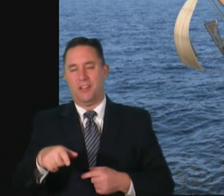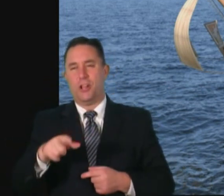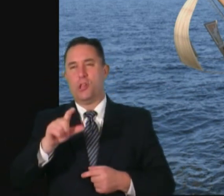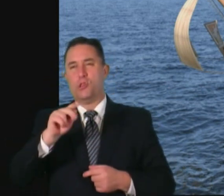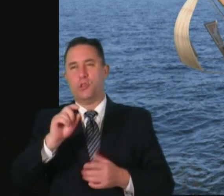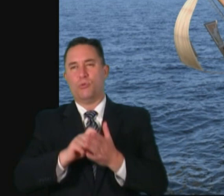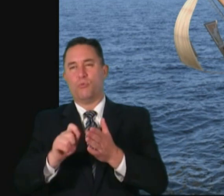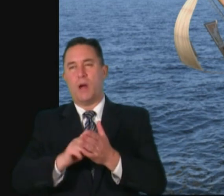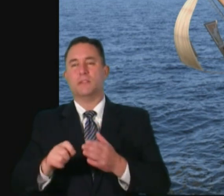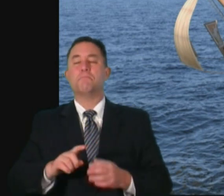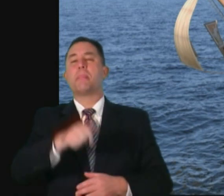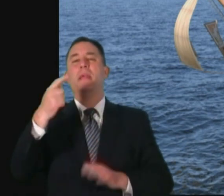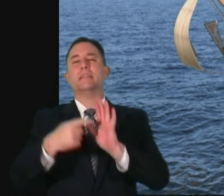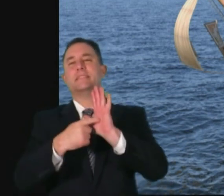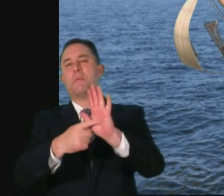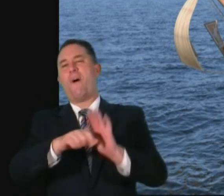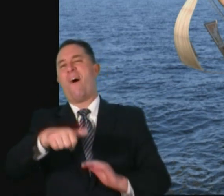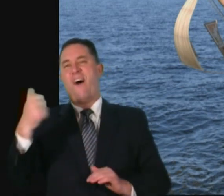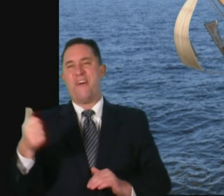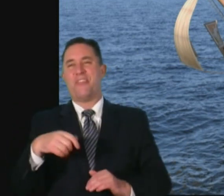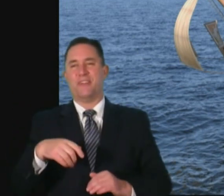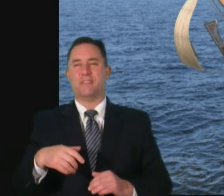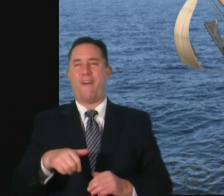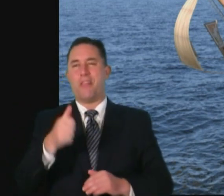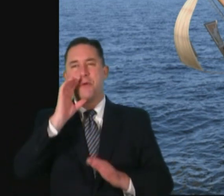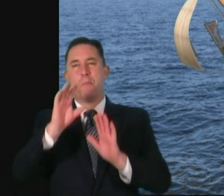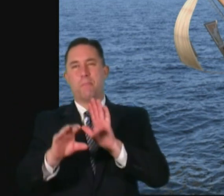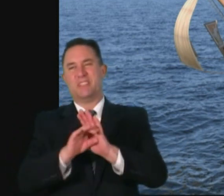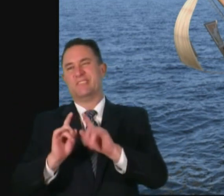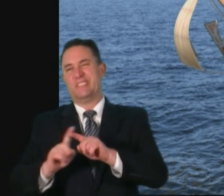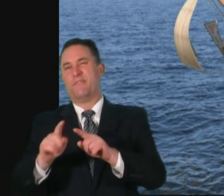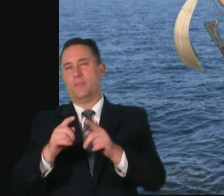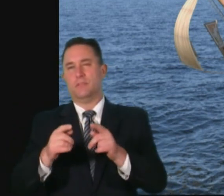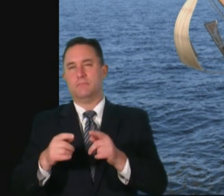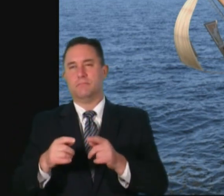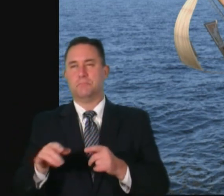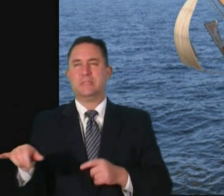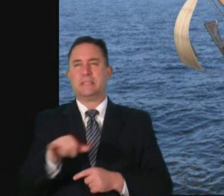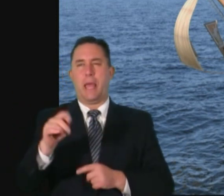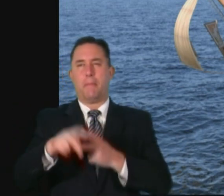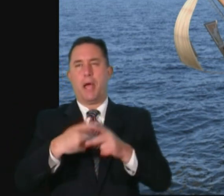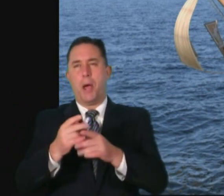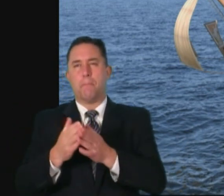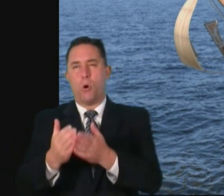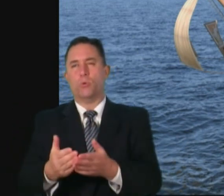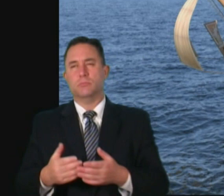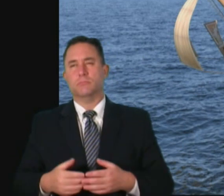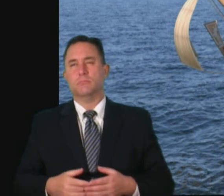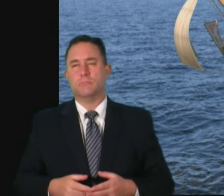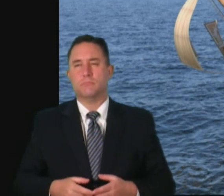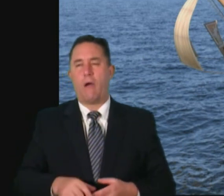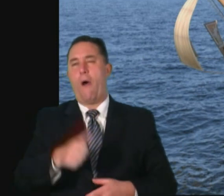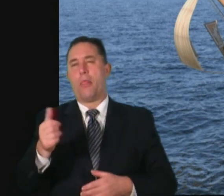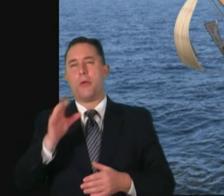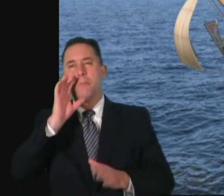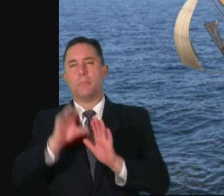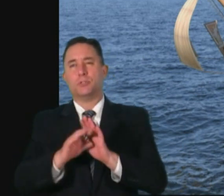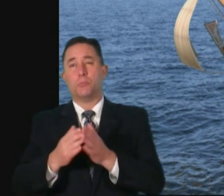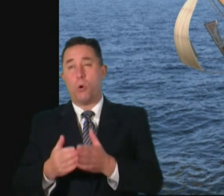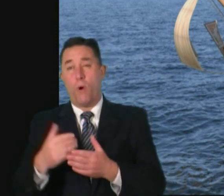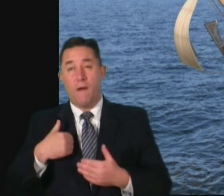us. Here's another example of another one. I think they have another picture for me. Do we have another picture of a boat there,